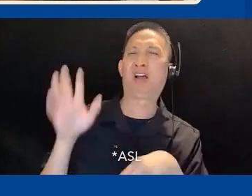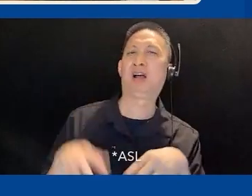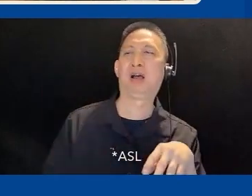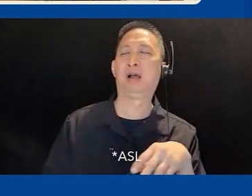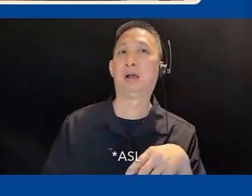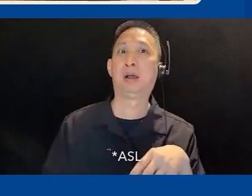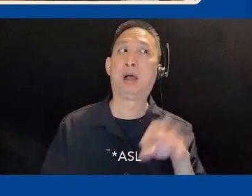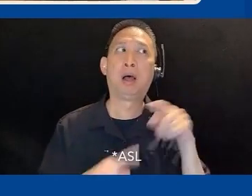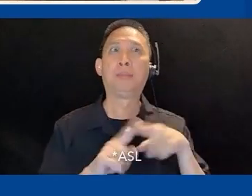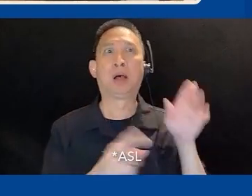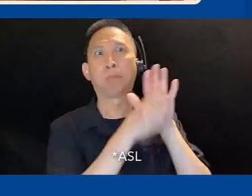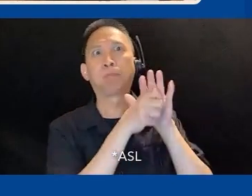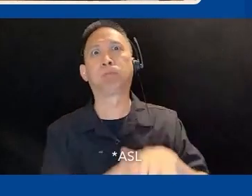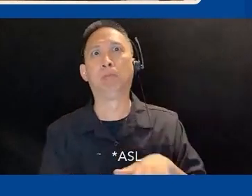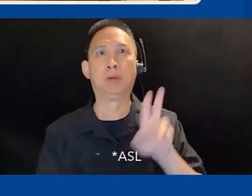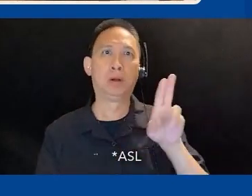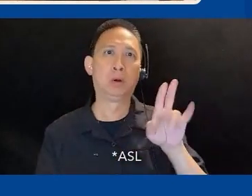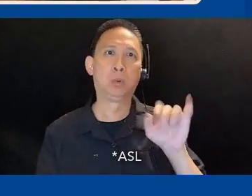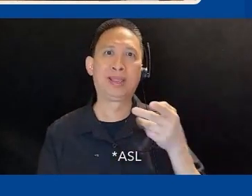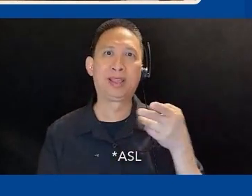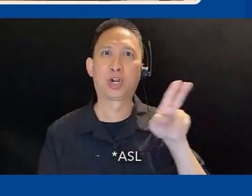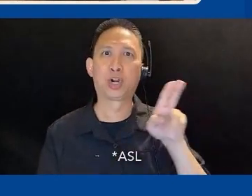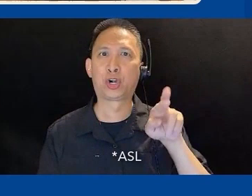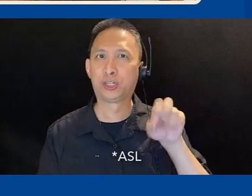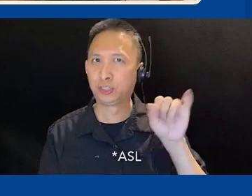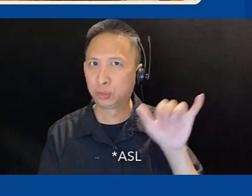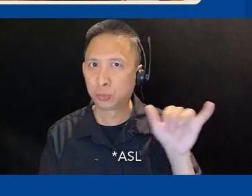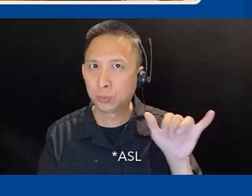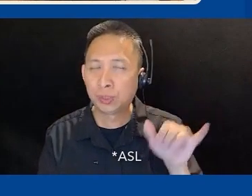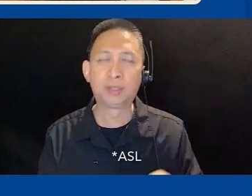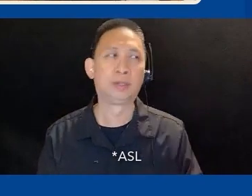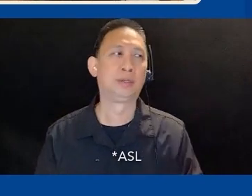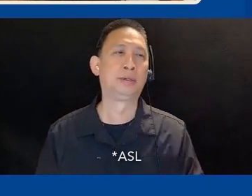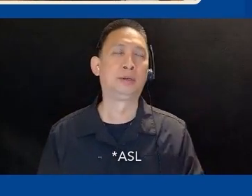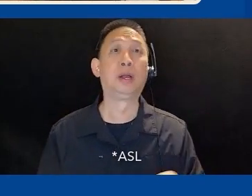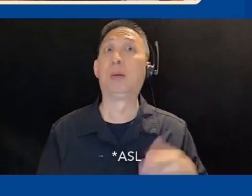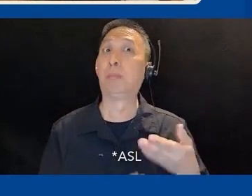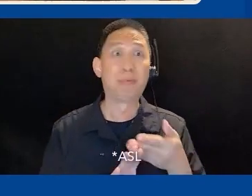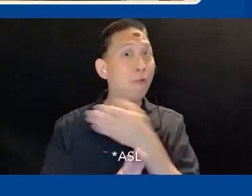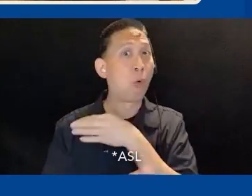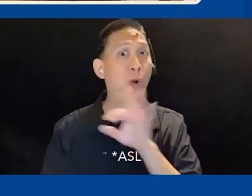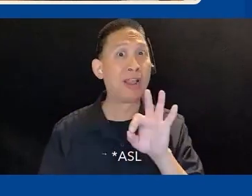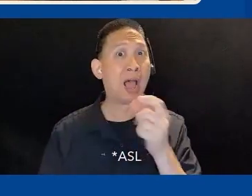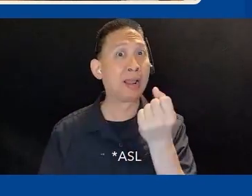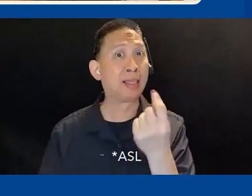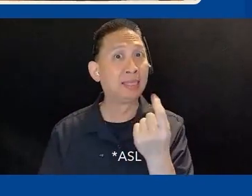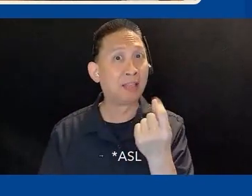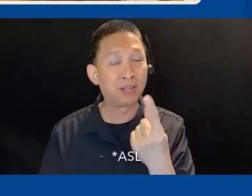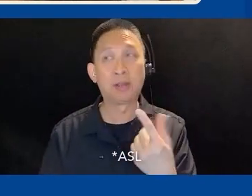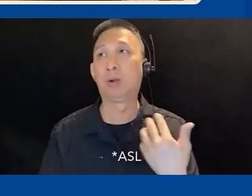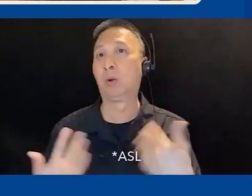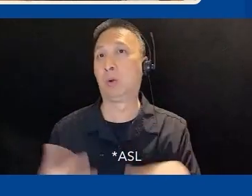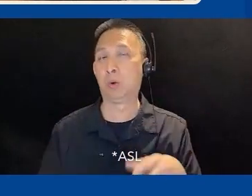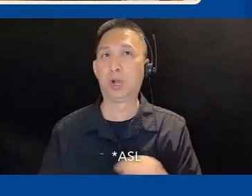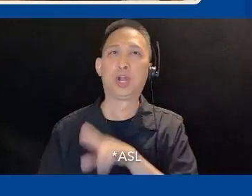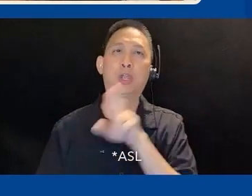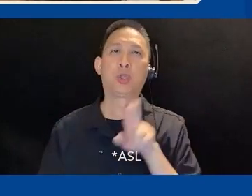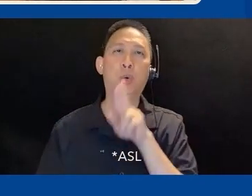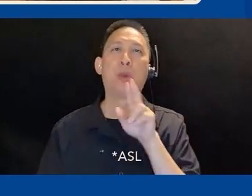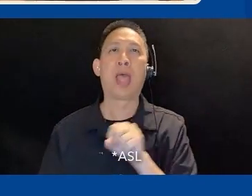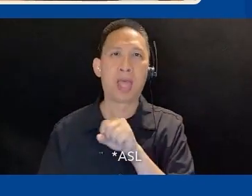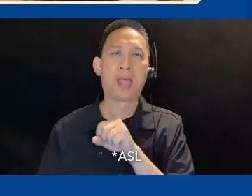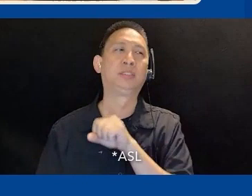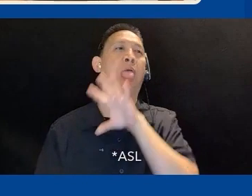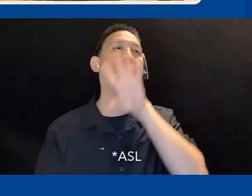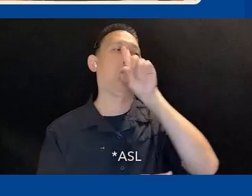going before 9/11, predating 9/11, the US government's interventions in the Middle East that, you know, again,